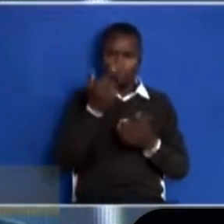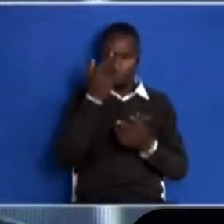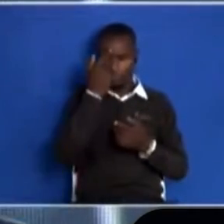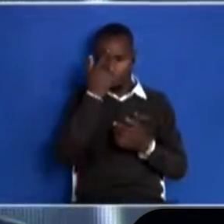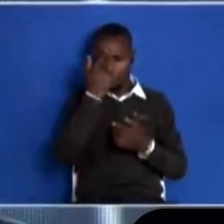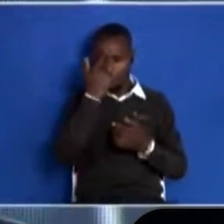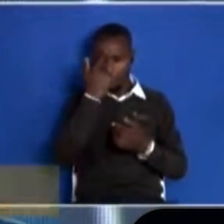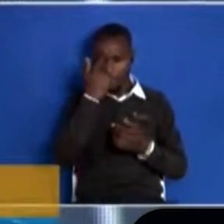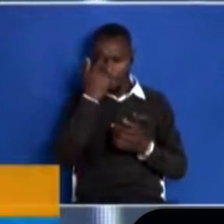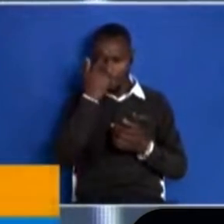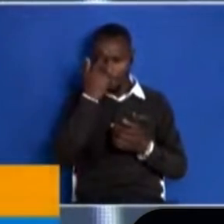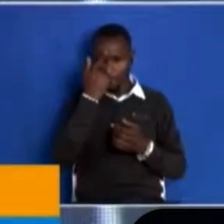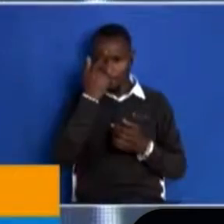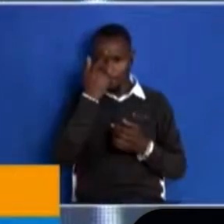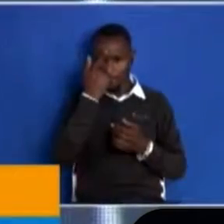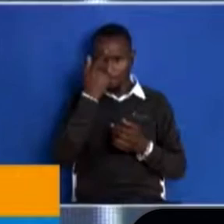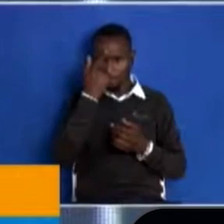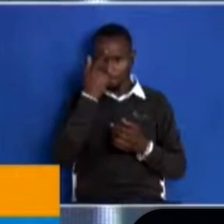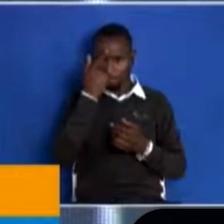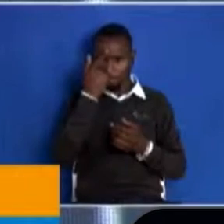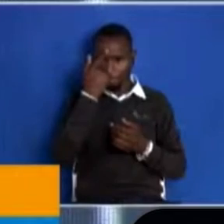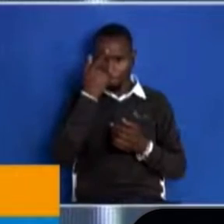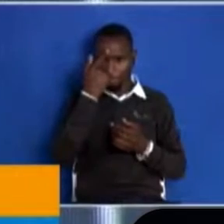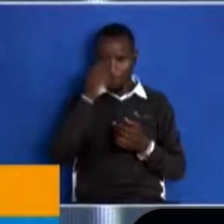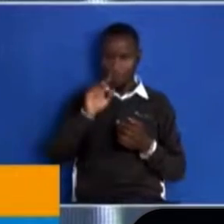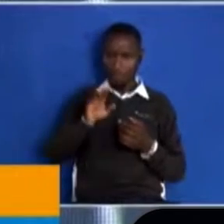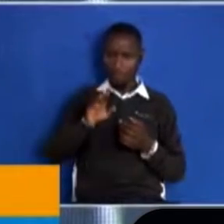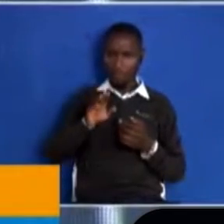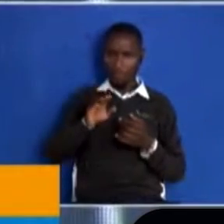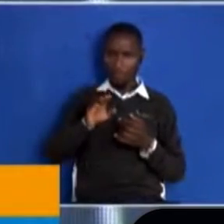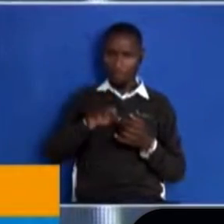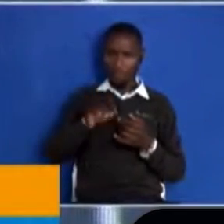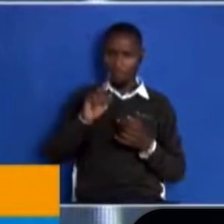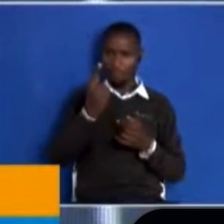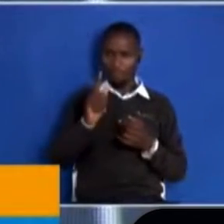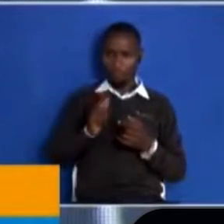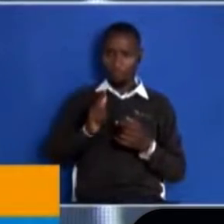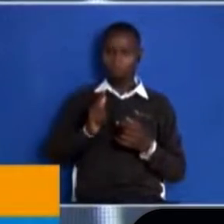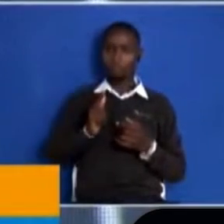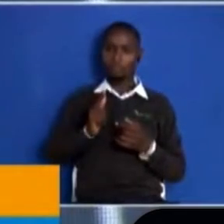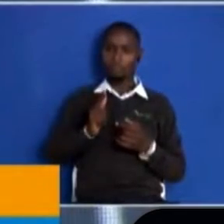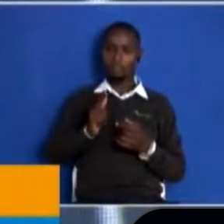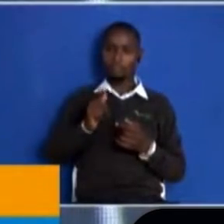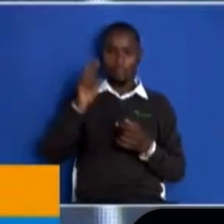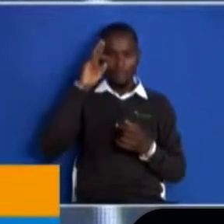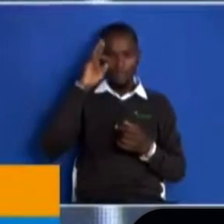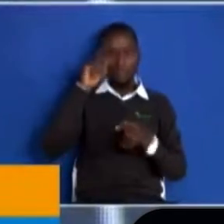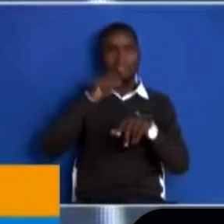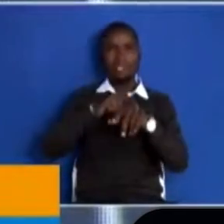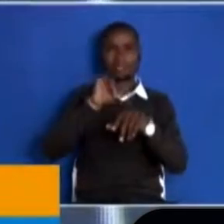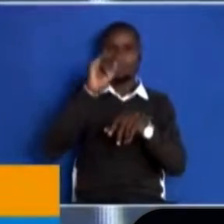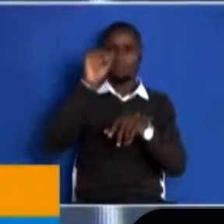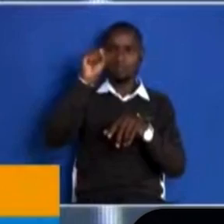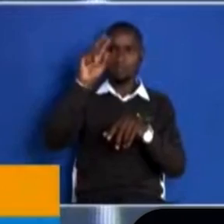mumetutembelea leo na karibisha kutoka Uchina. Madam First Lady, I was remember when I was in Israel. Mama wa taifa, nakumbuka